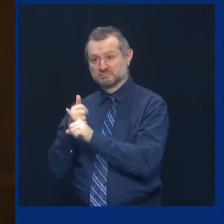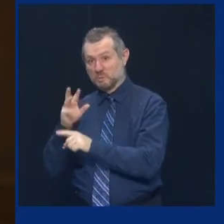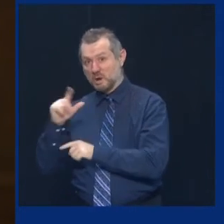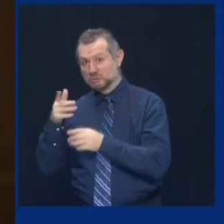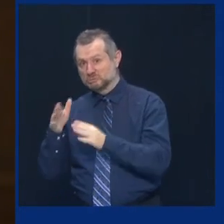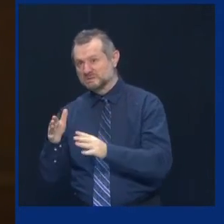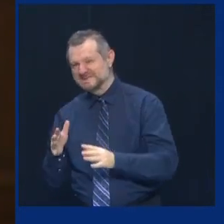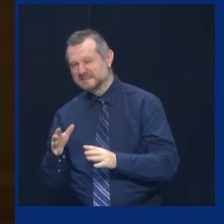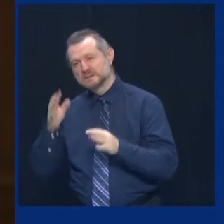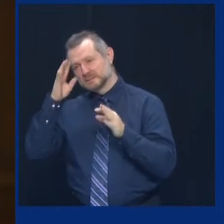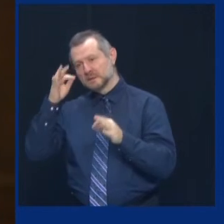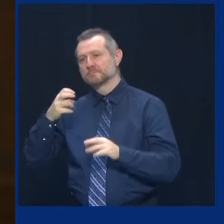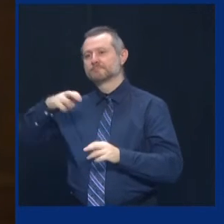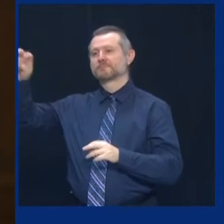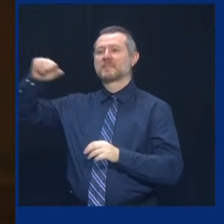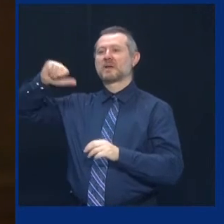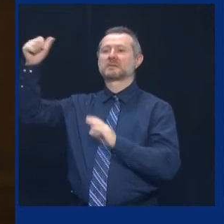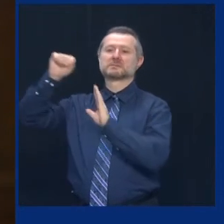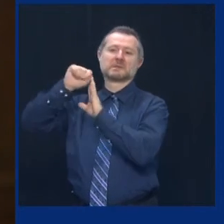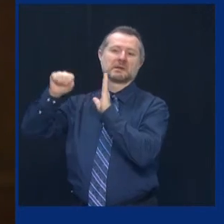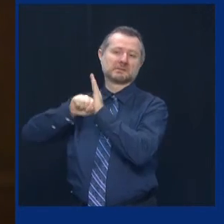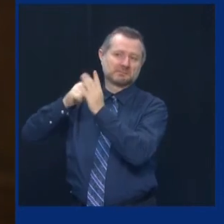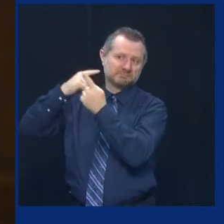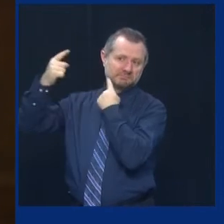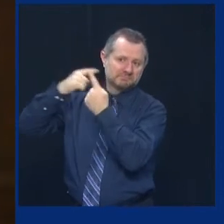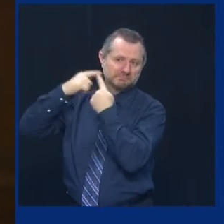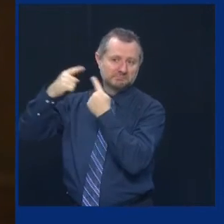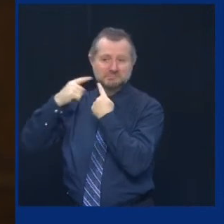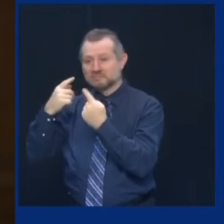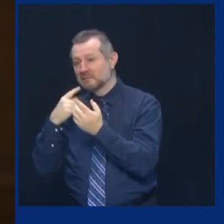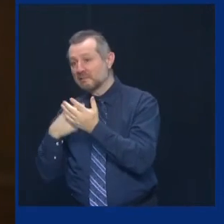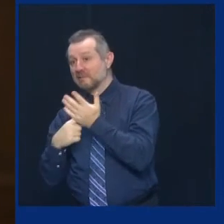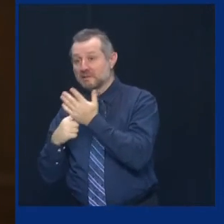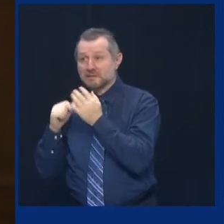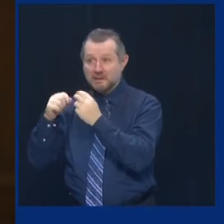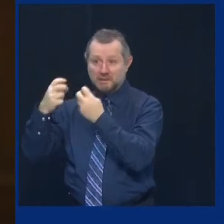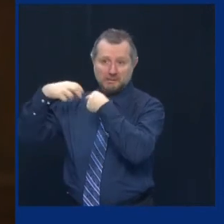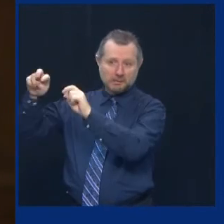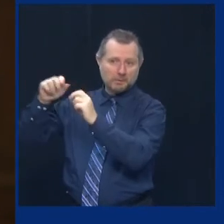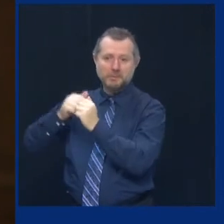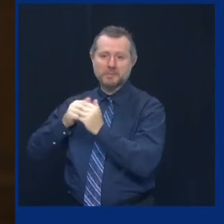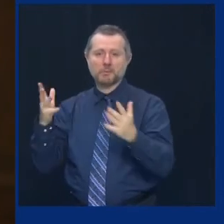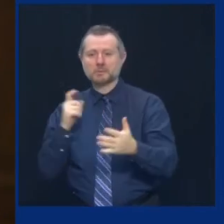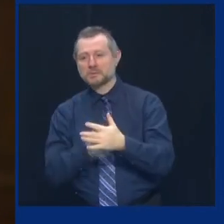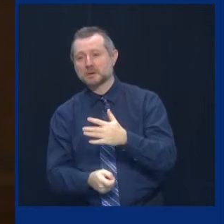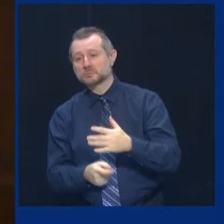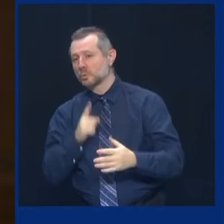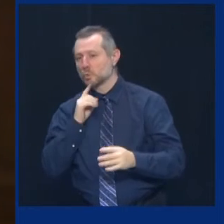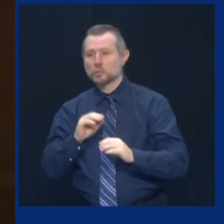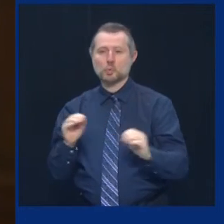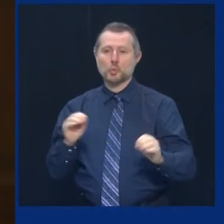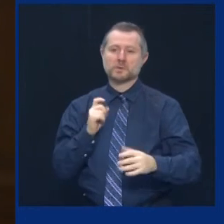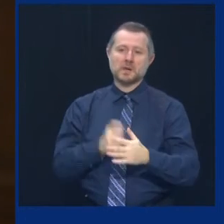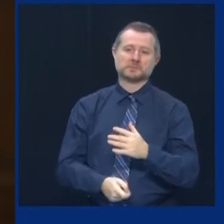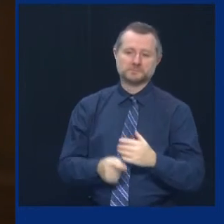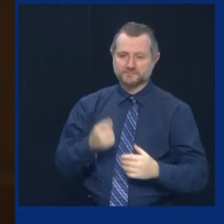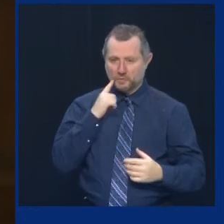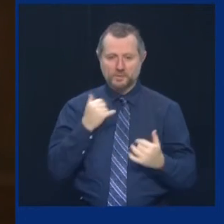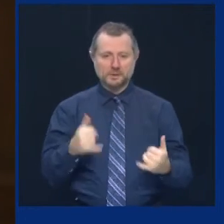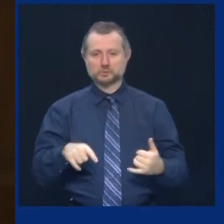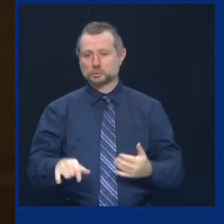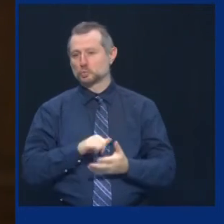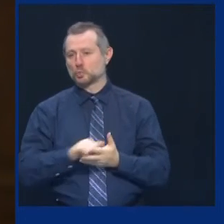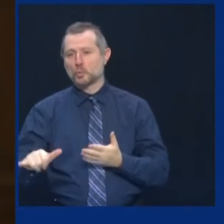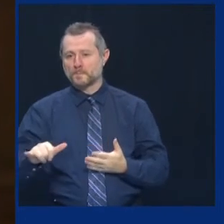states where you can have these transactions without being taxed. But there is no tax in New York on stock transfer tax, hasn't been